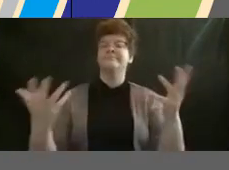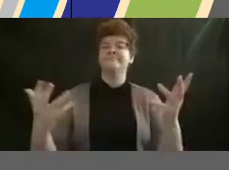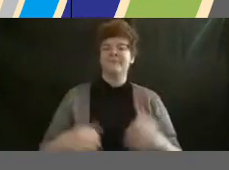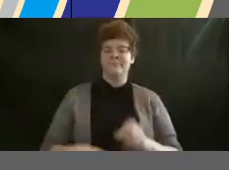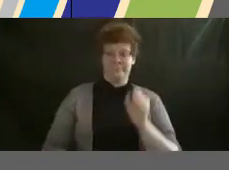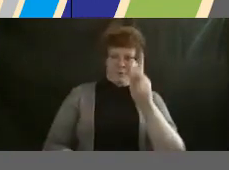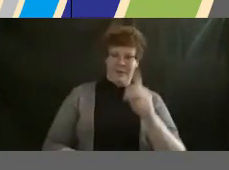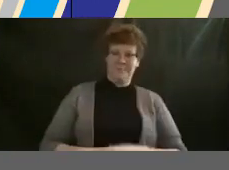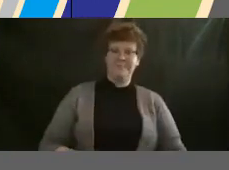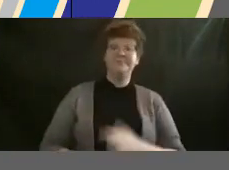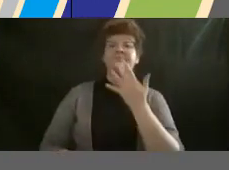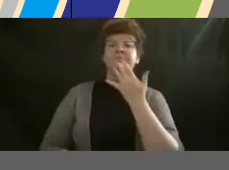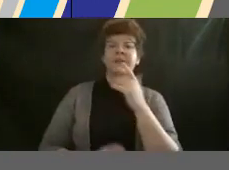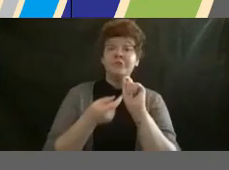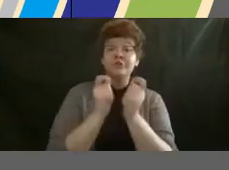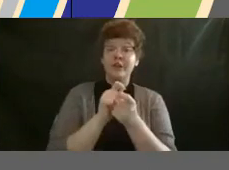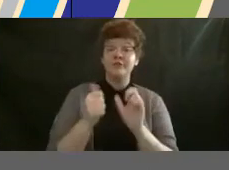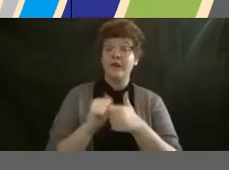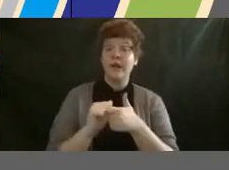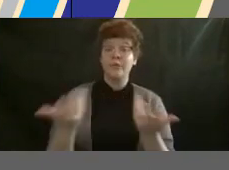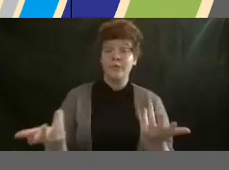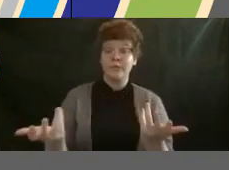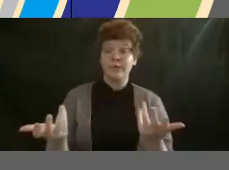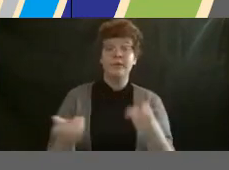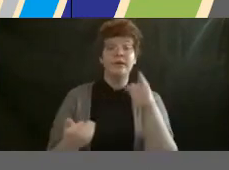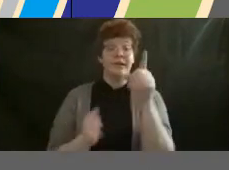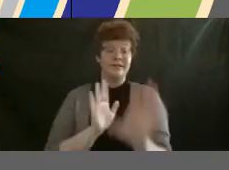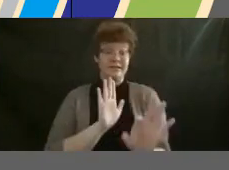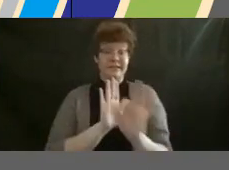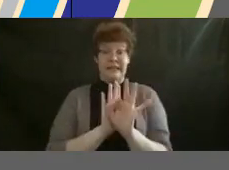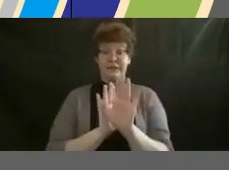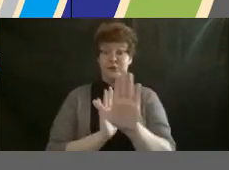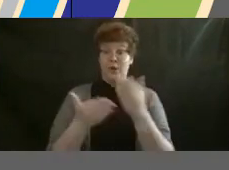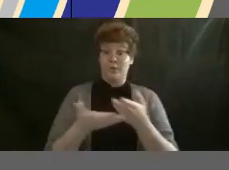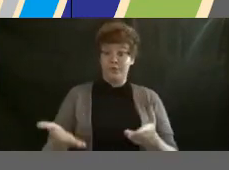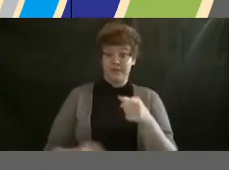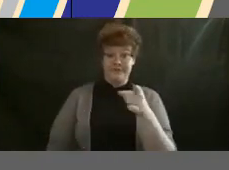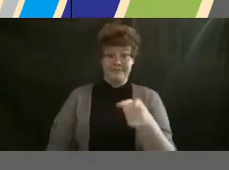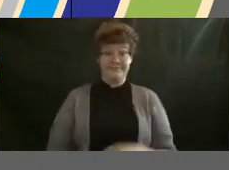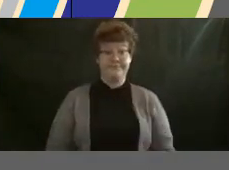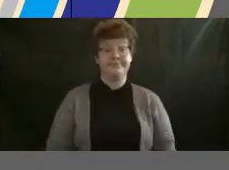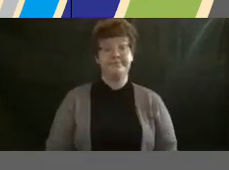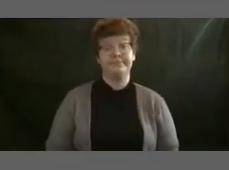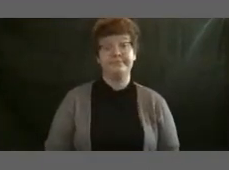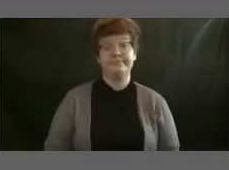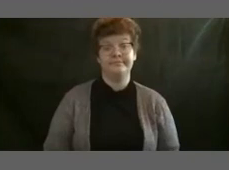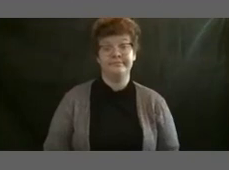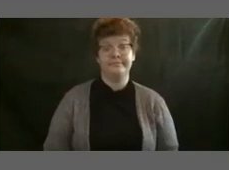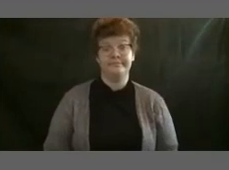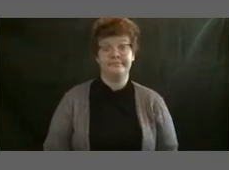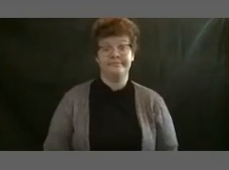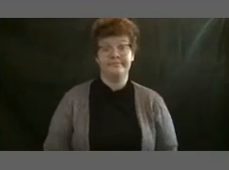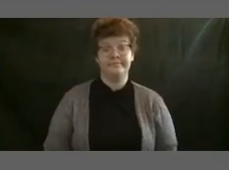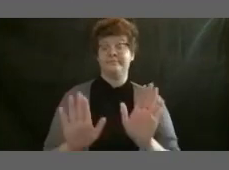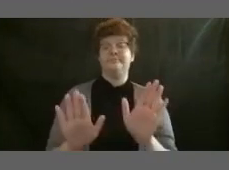all we have to do is we have to select the object that we want. So let me make sure that I can